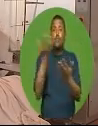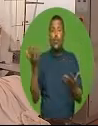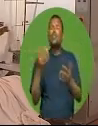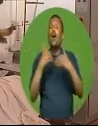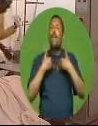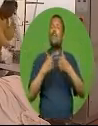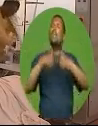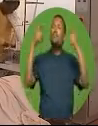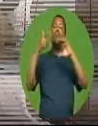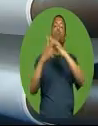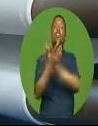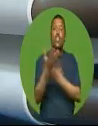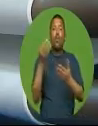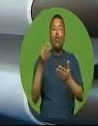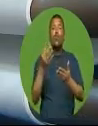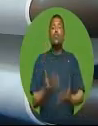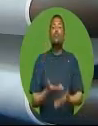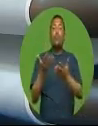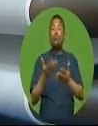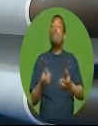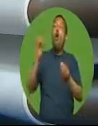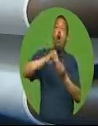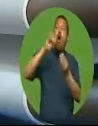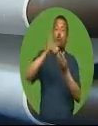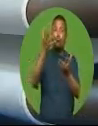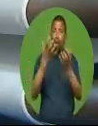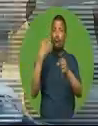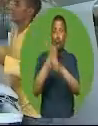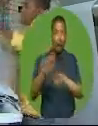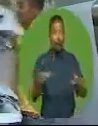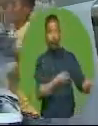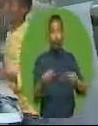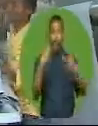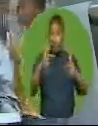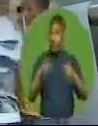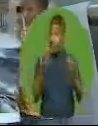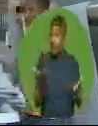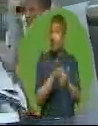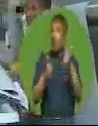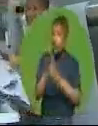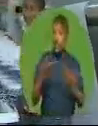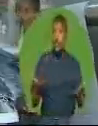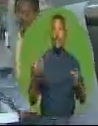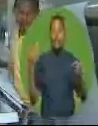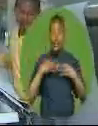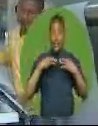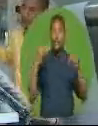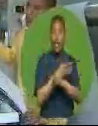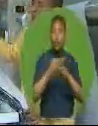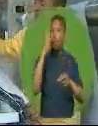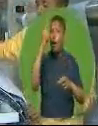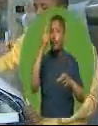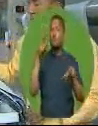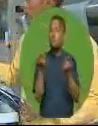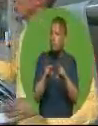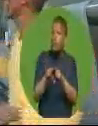great potential to employ more labor get the priority. Textile is one